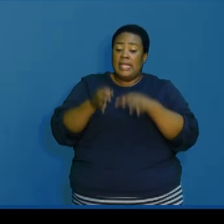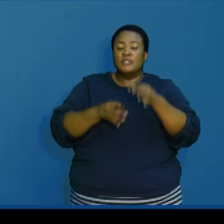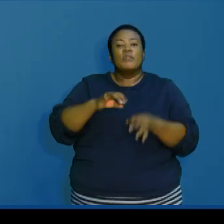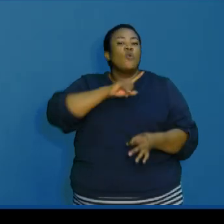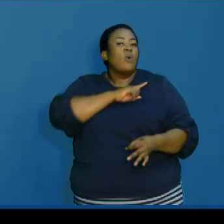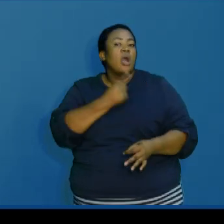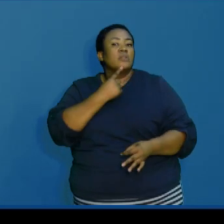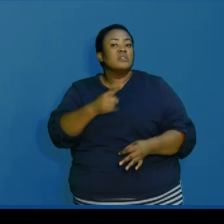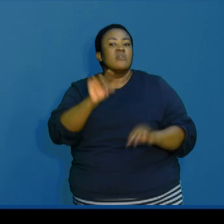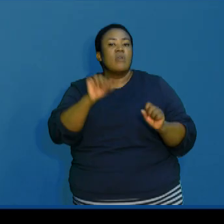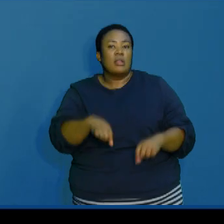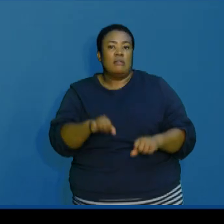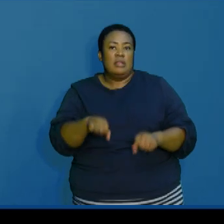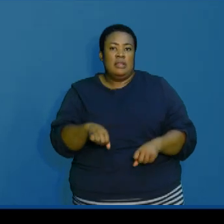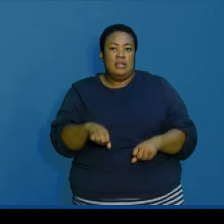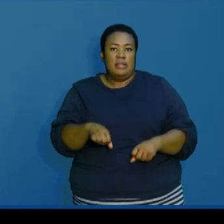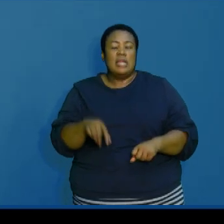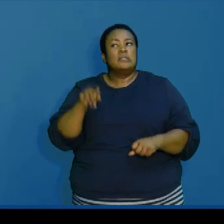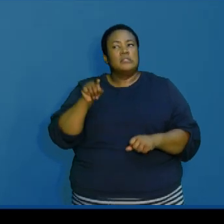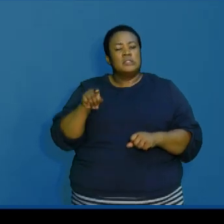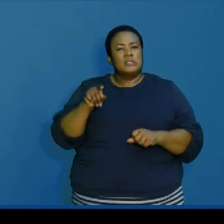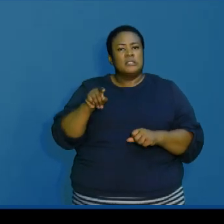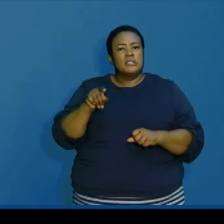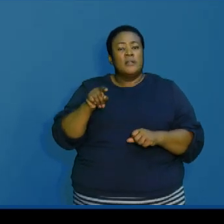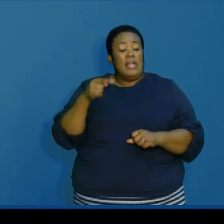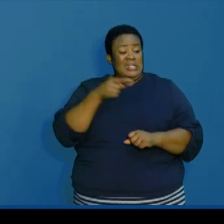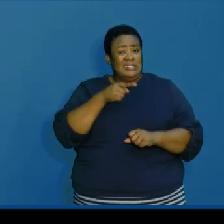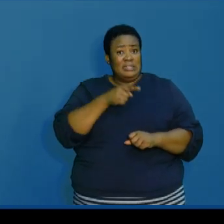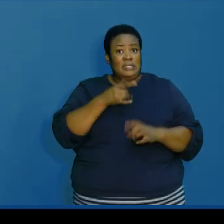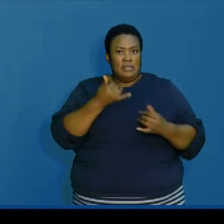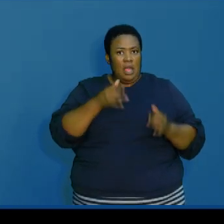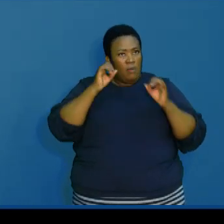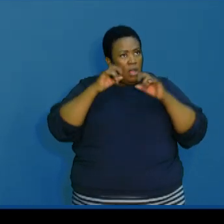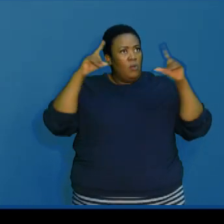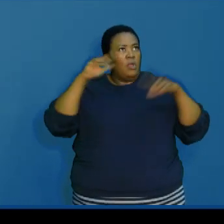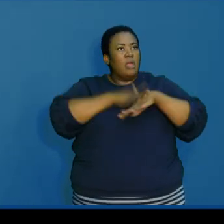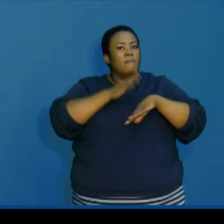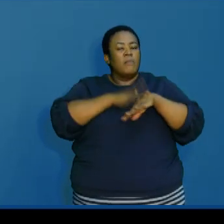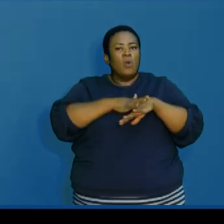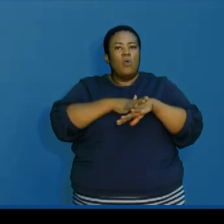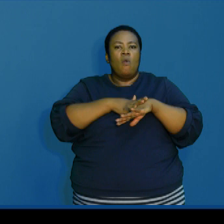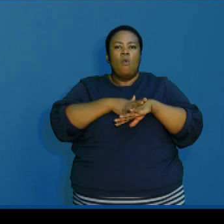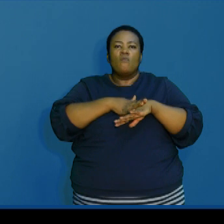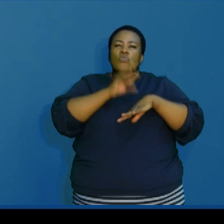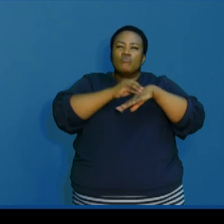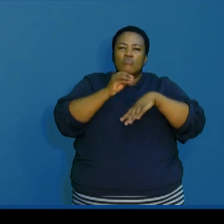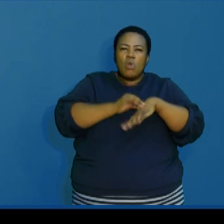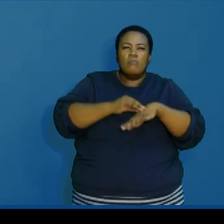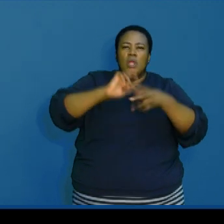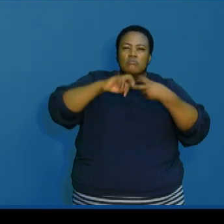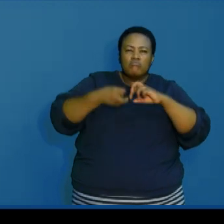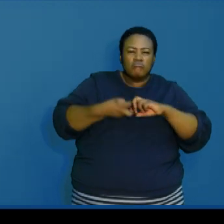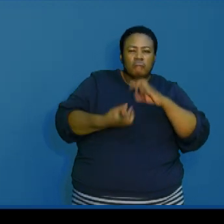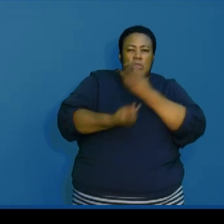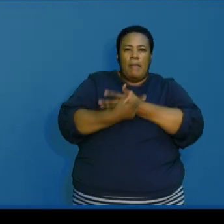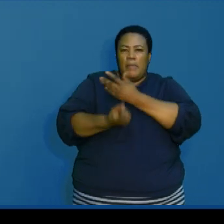agree. It makes her aware of the plight of the greater South Africa. And you link your answer, your